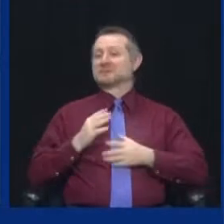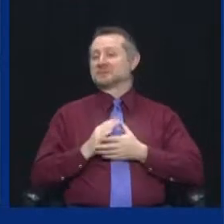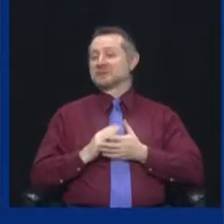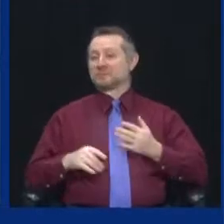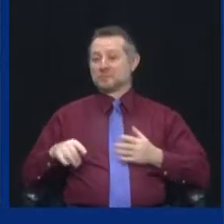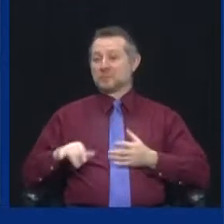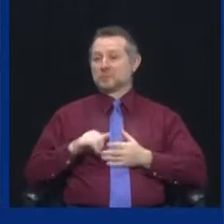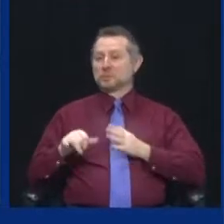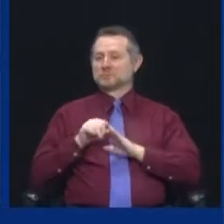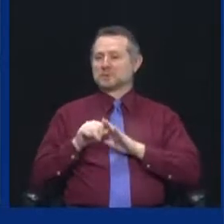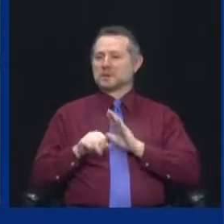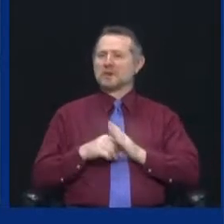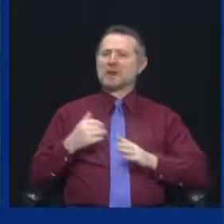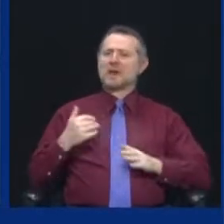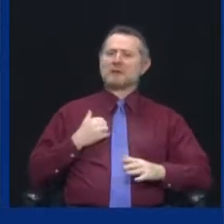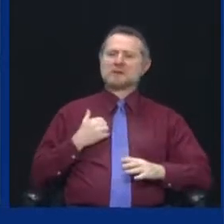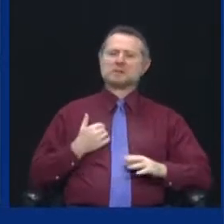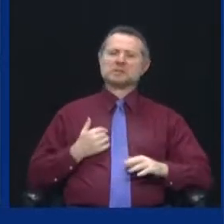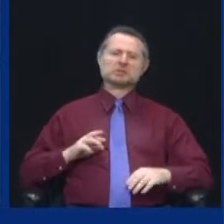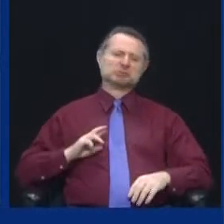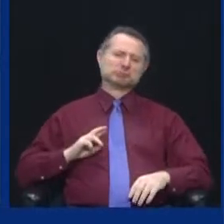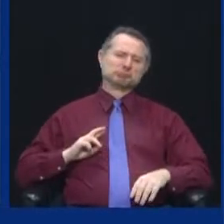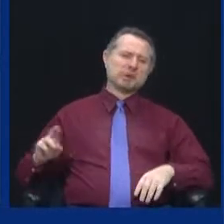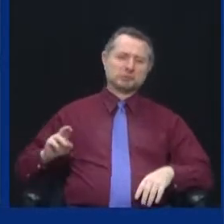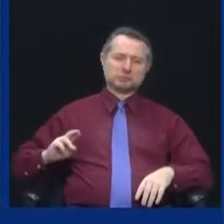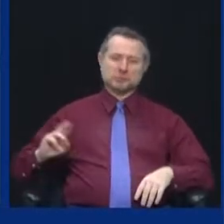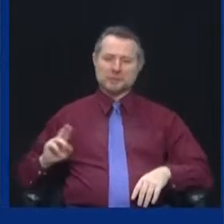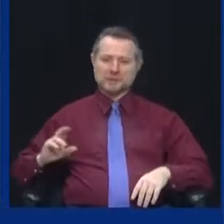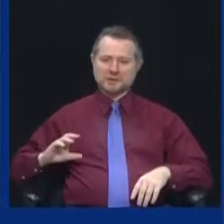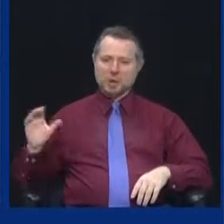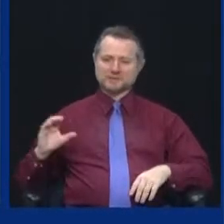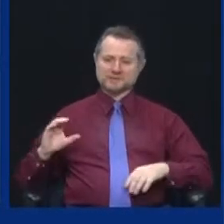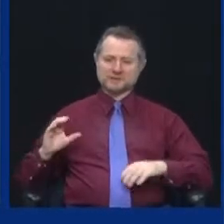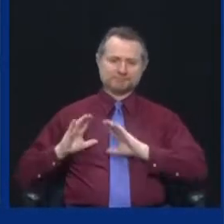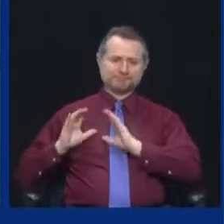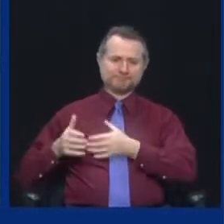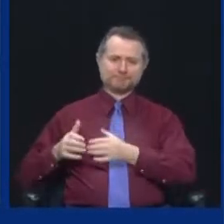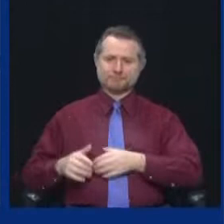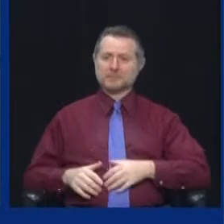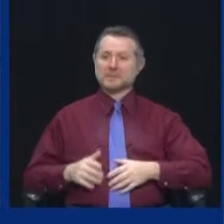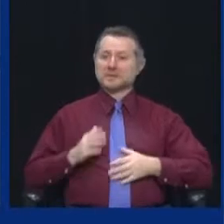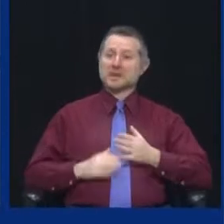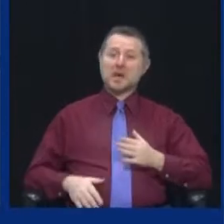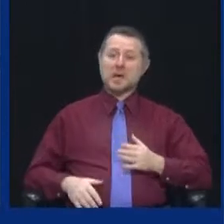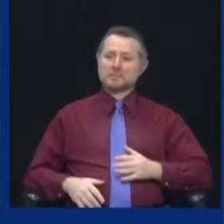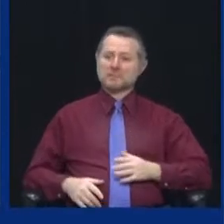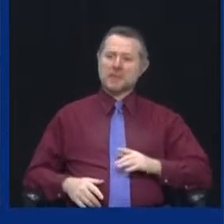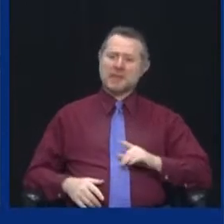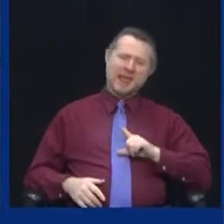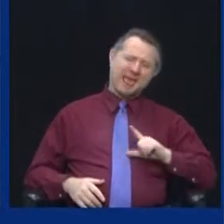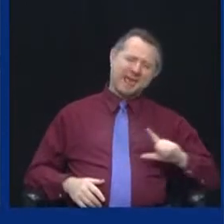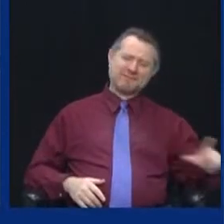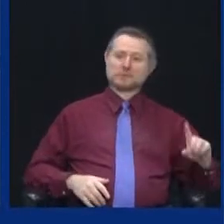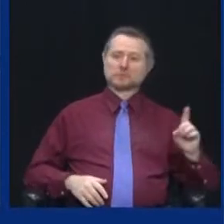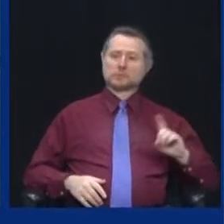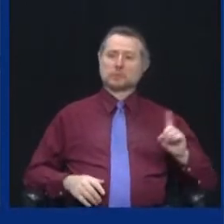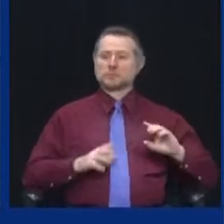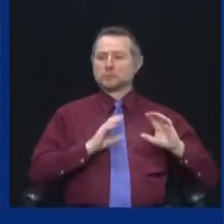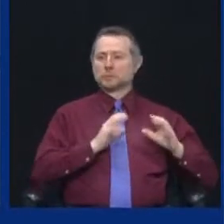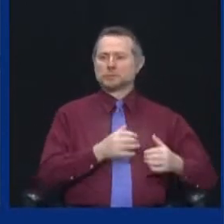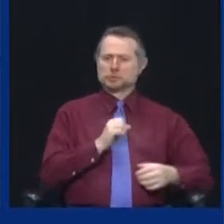this state, and we have the most rabid socialists in this state.